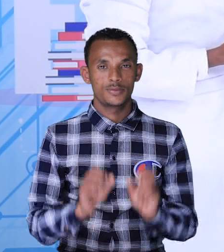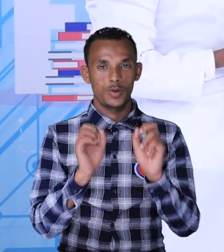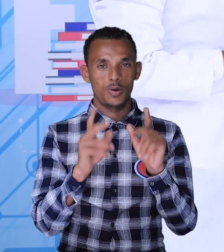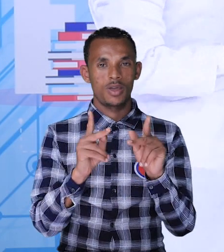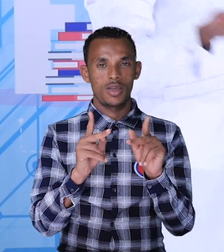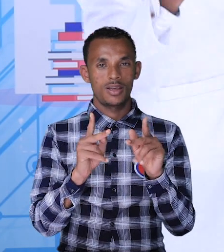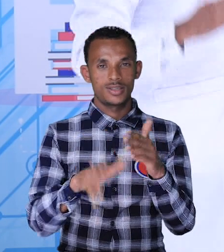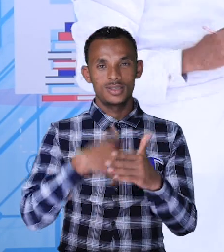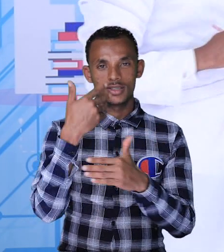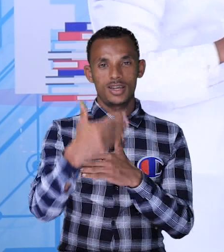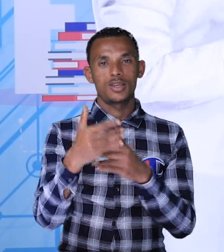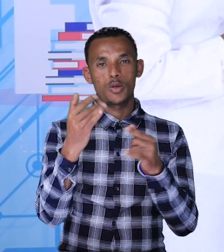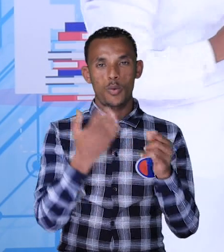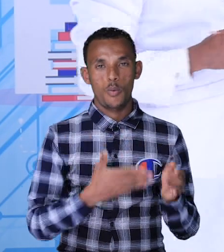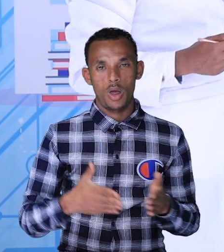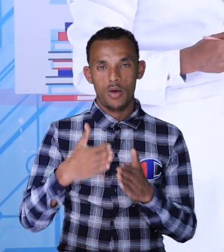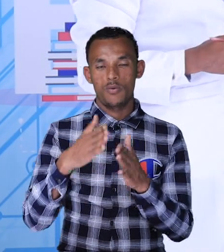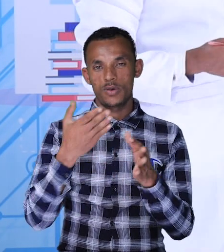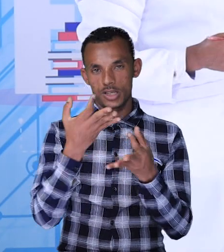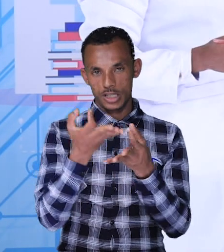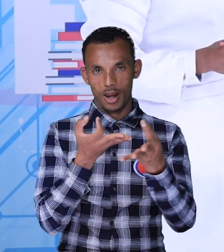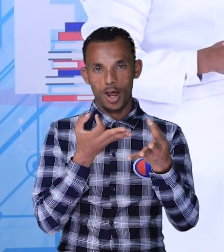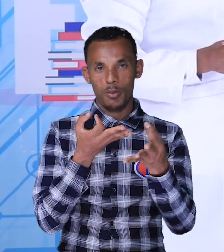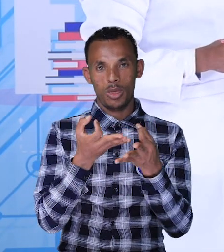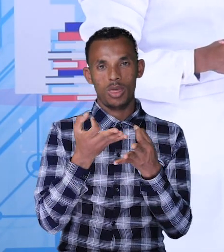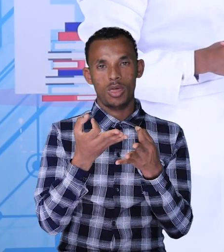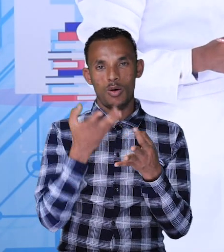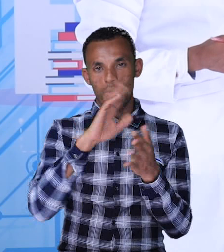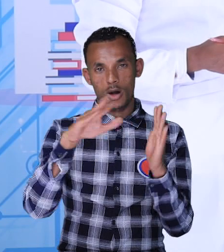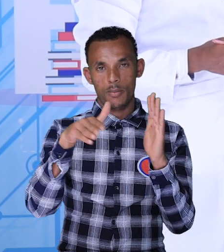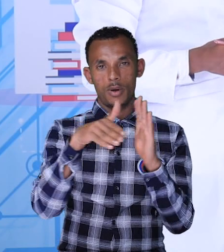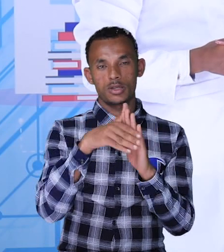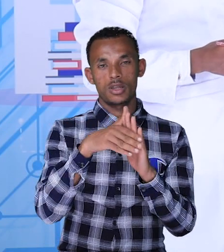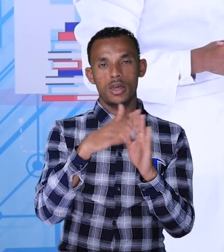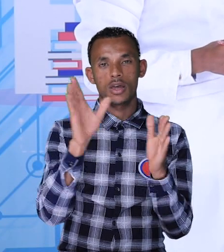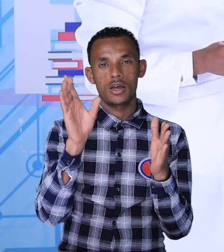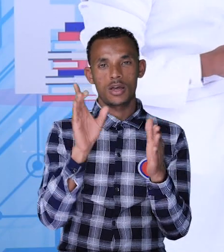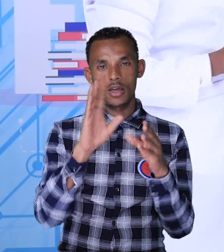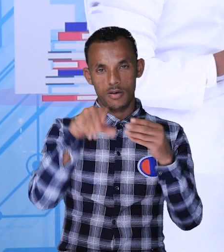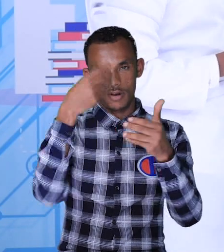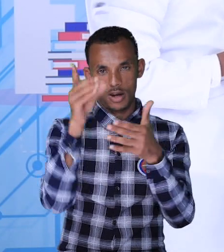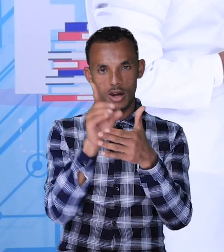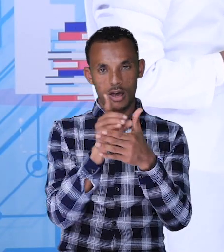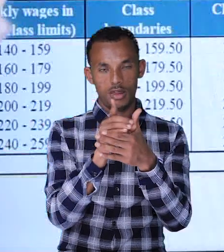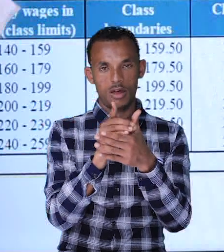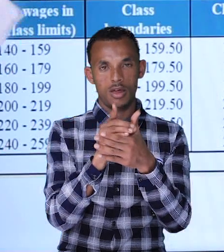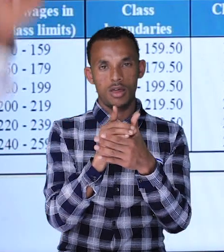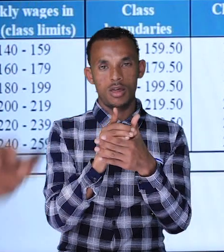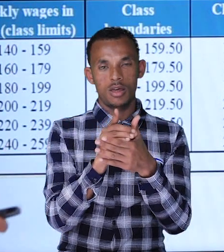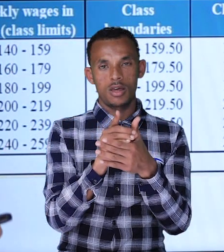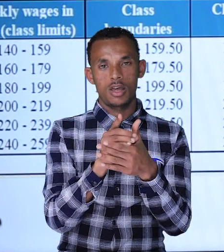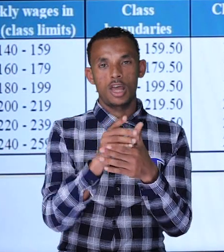Okay, the next way of describing or representing a given data